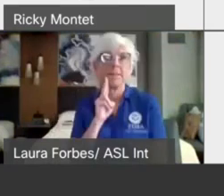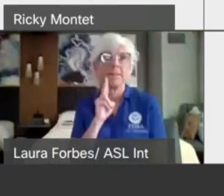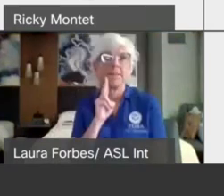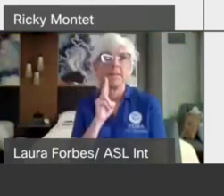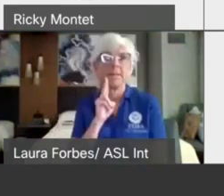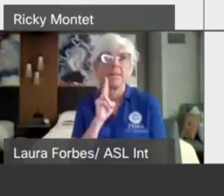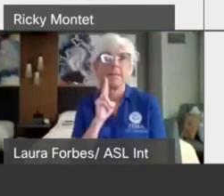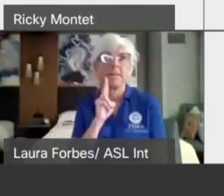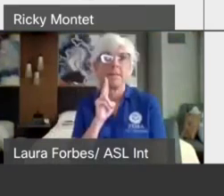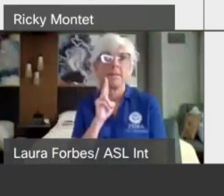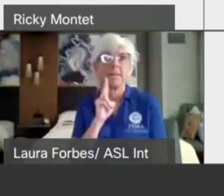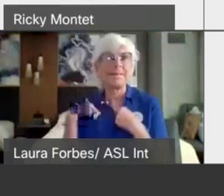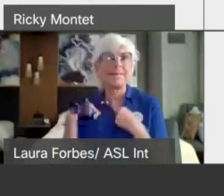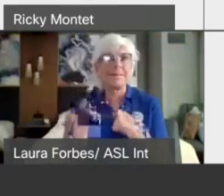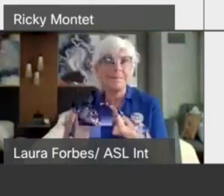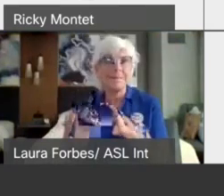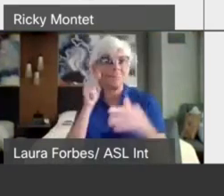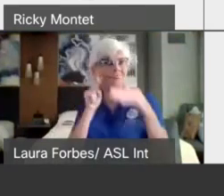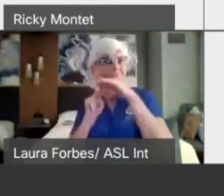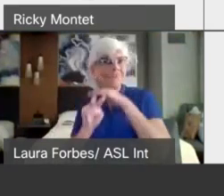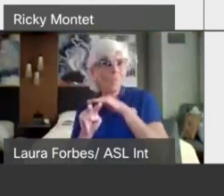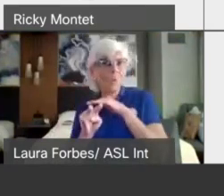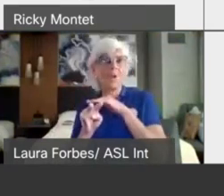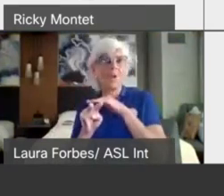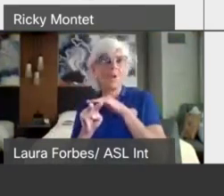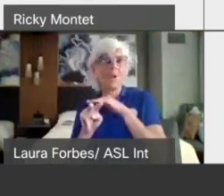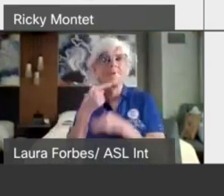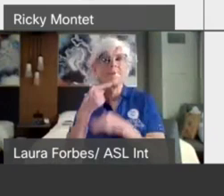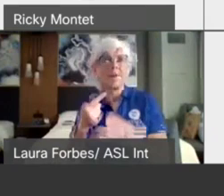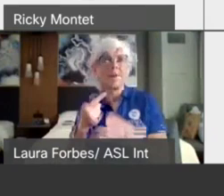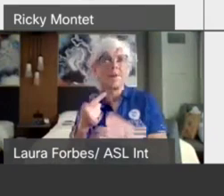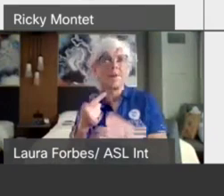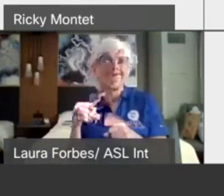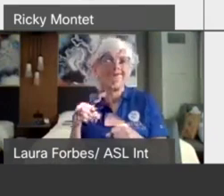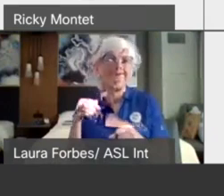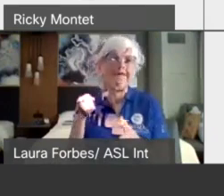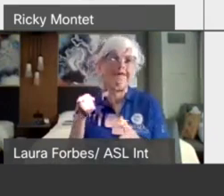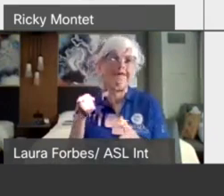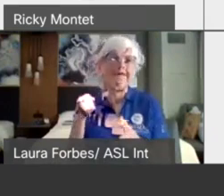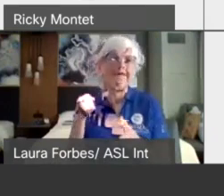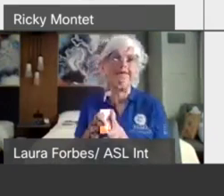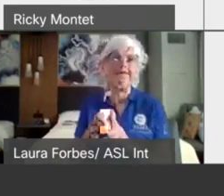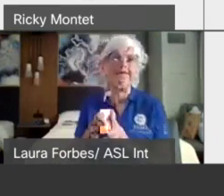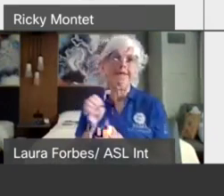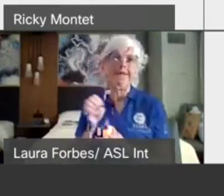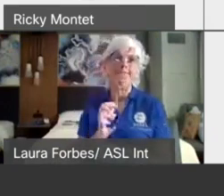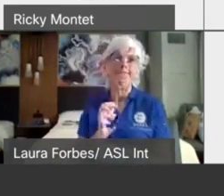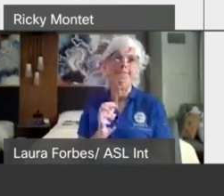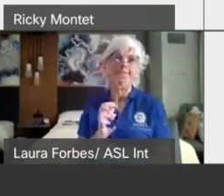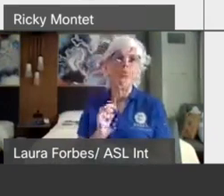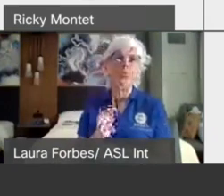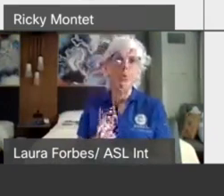since the forecast had the storm coming over East Baton Rouge Parish. Will this be reimbursed?